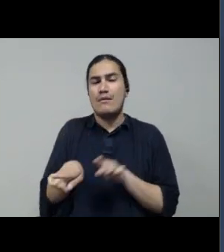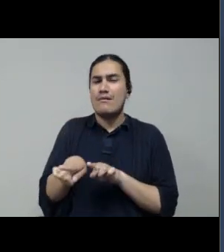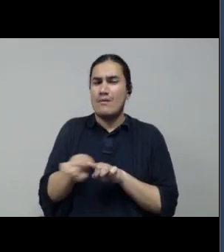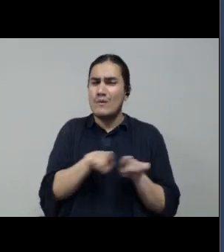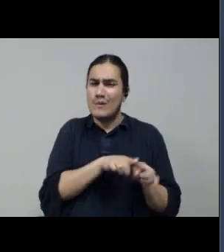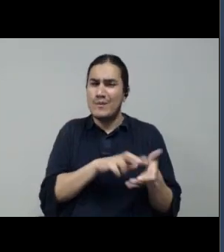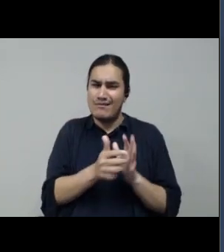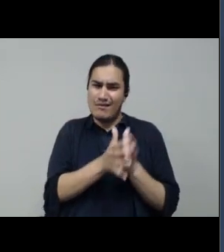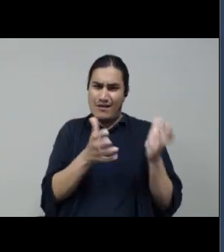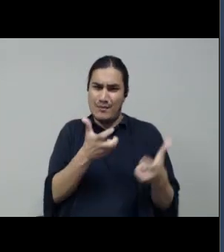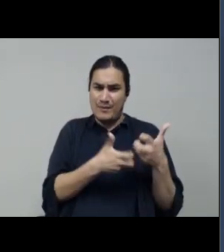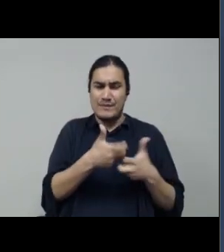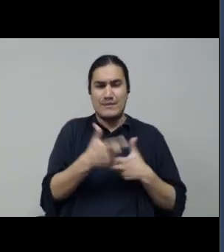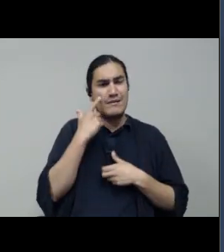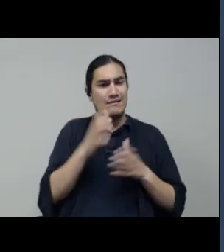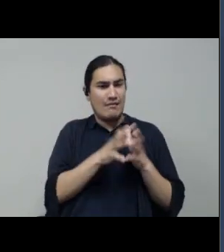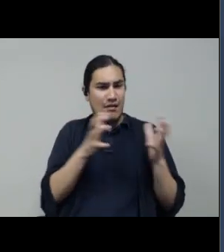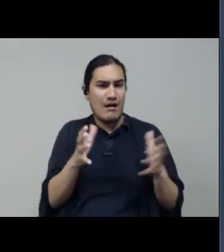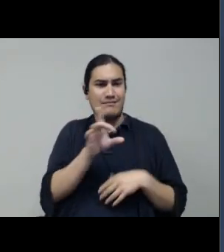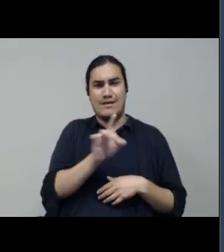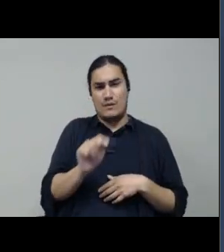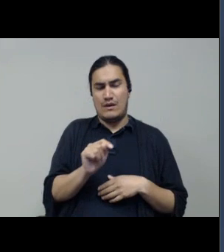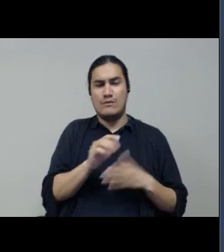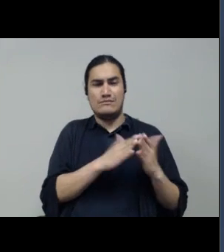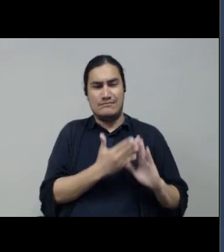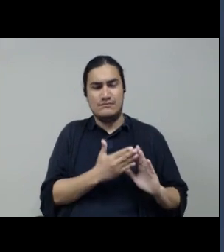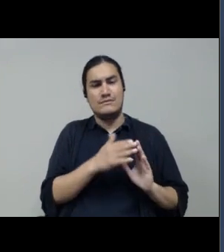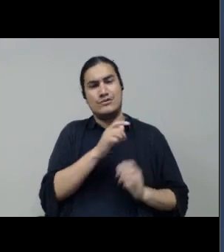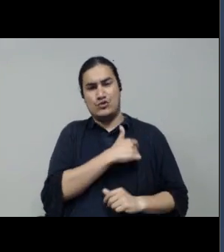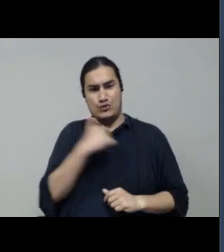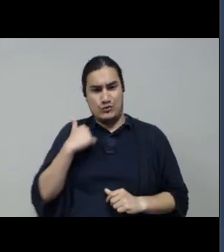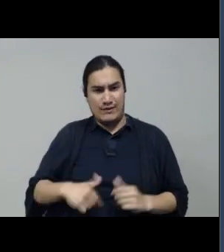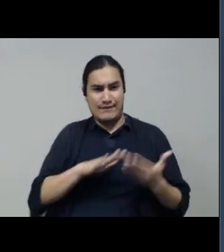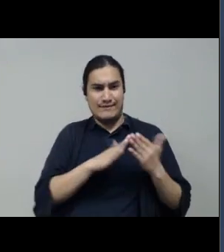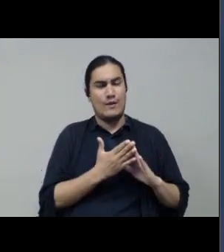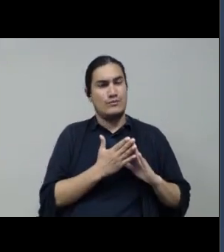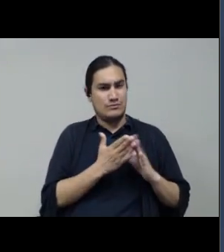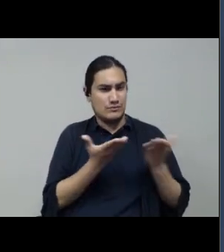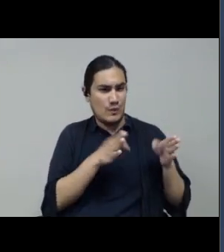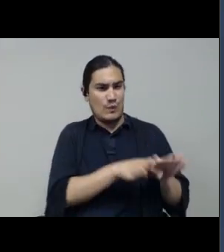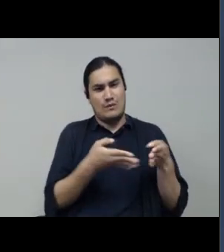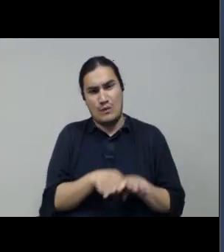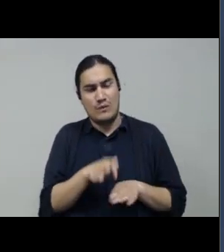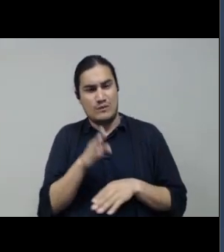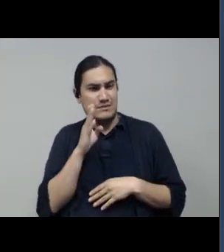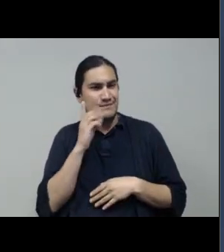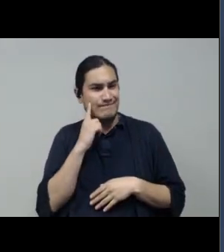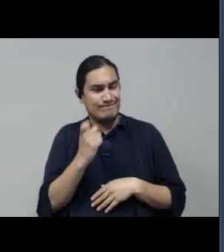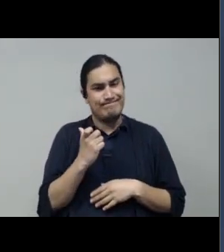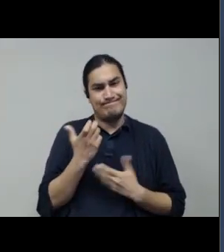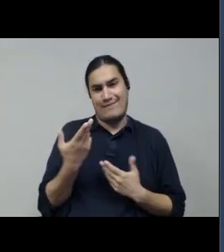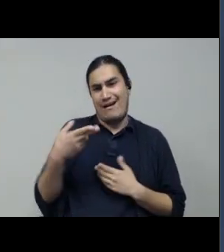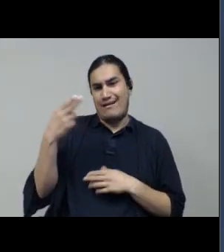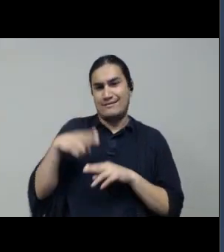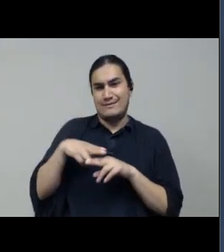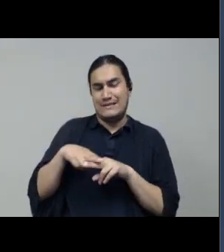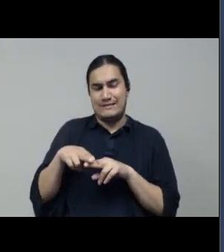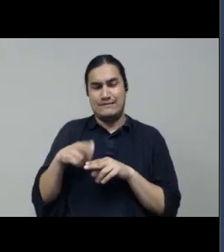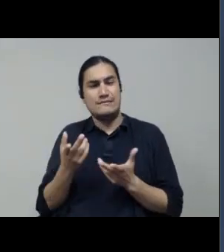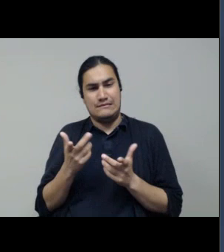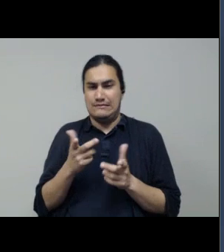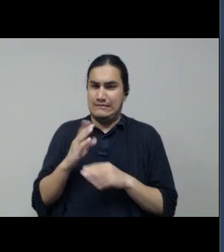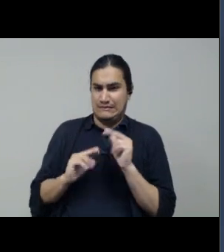our downtown and Chinatown for the last 8+ years. And so high-speed rail, in my opinion, cannot come